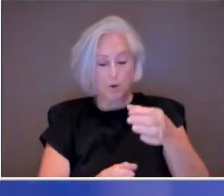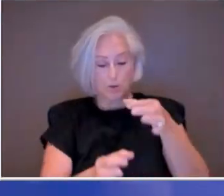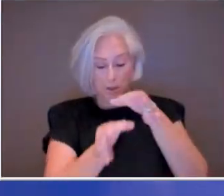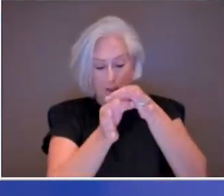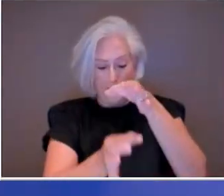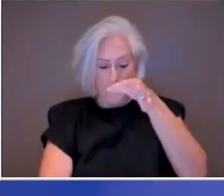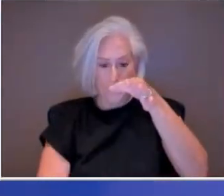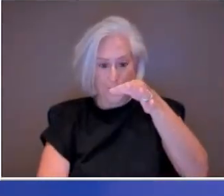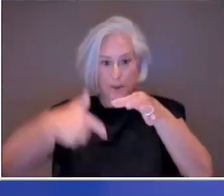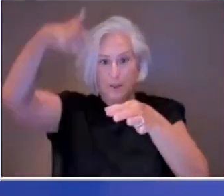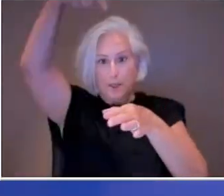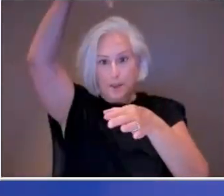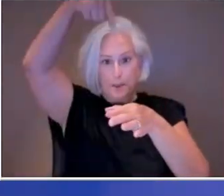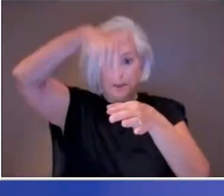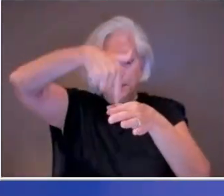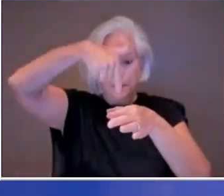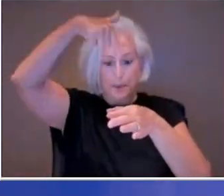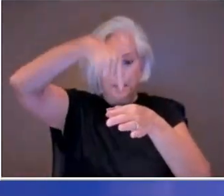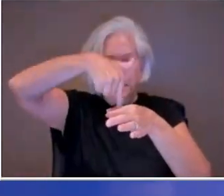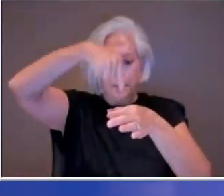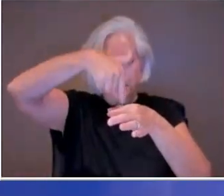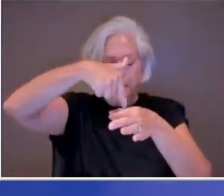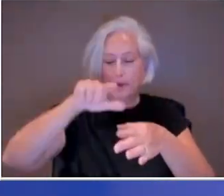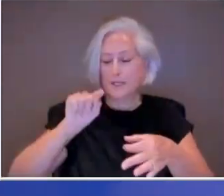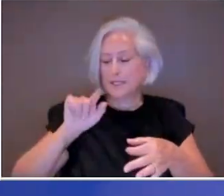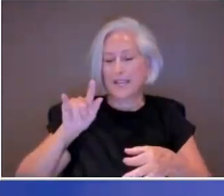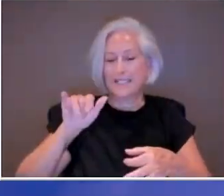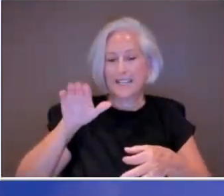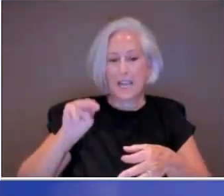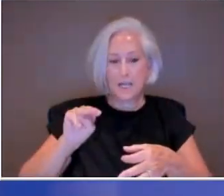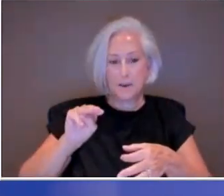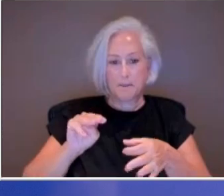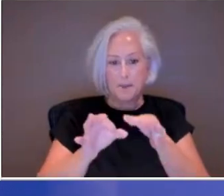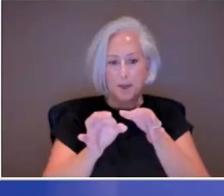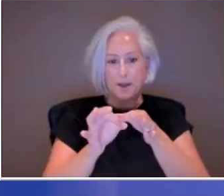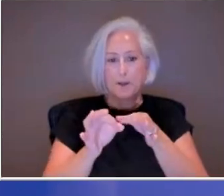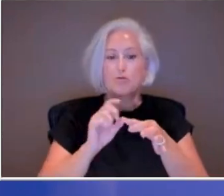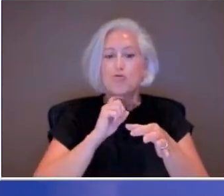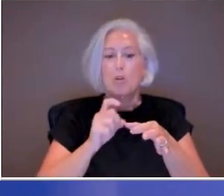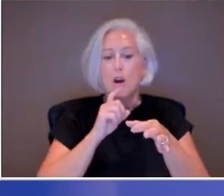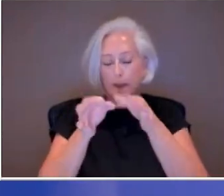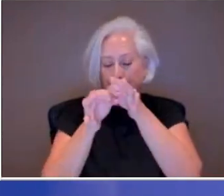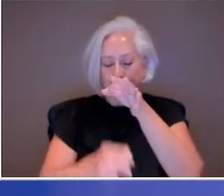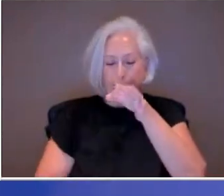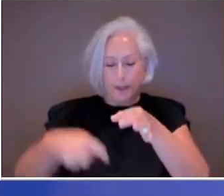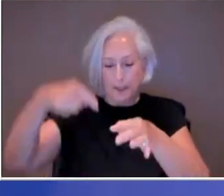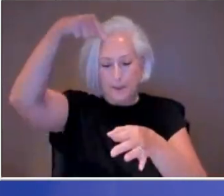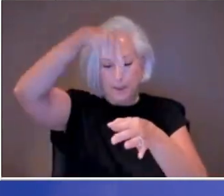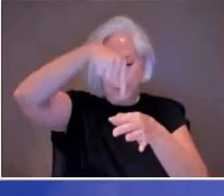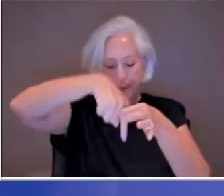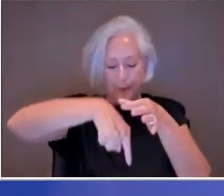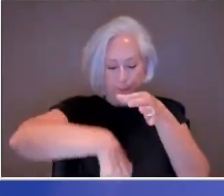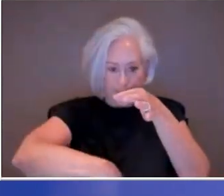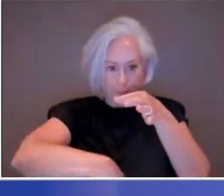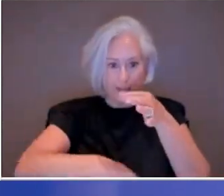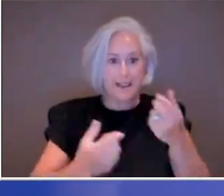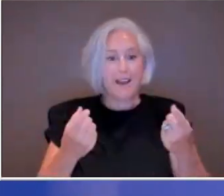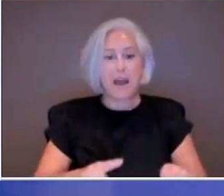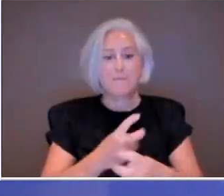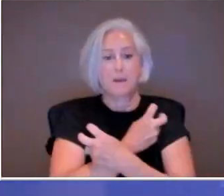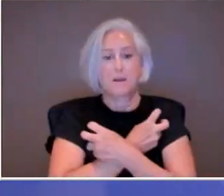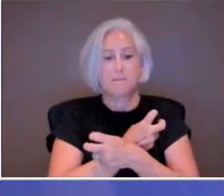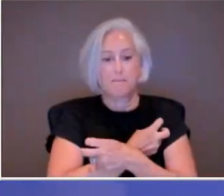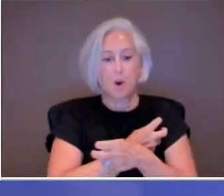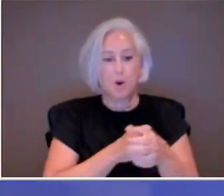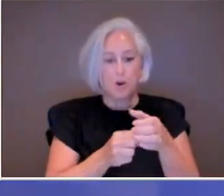in forever. And I mean, the nice thing is bone grew back. Right. I don't even think